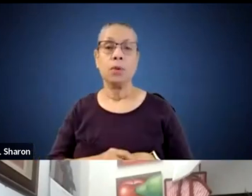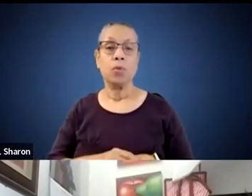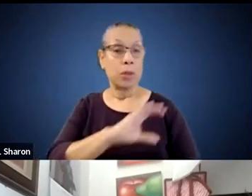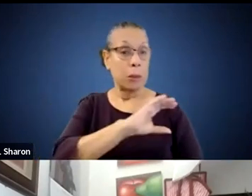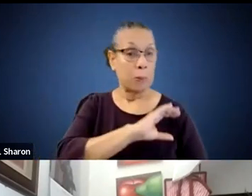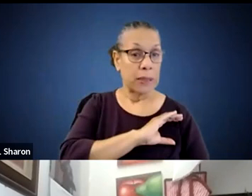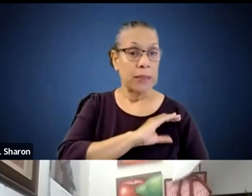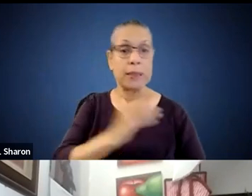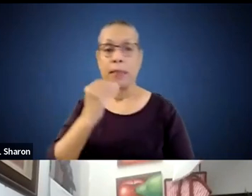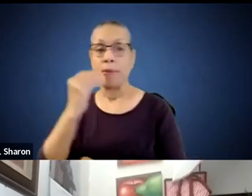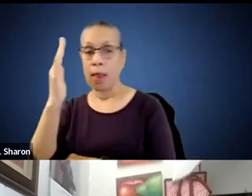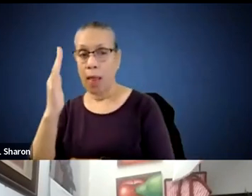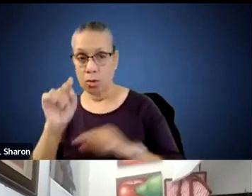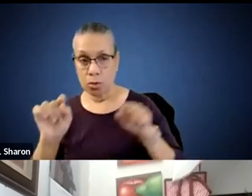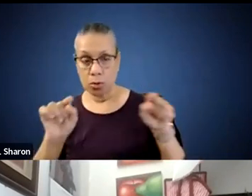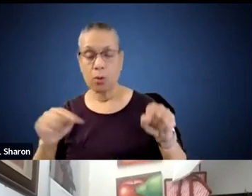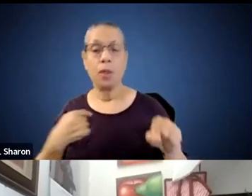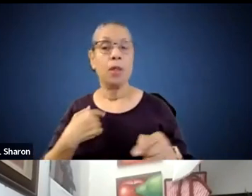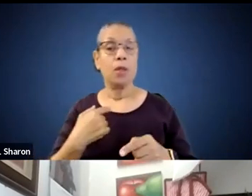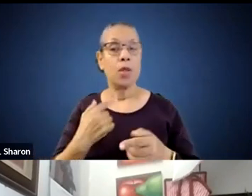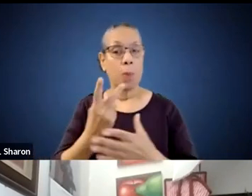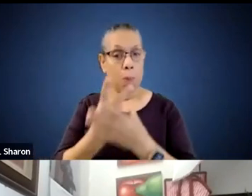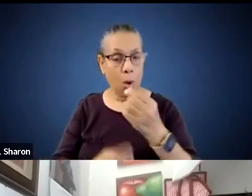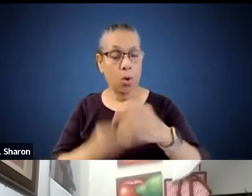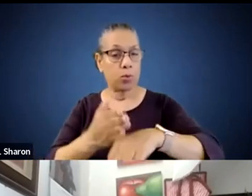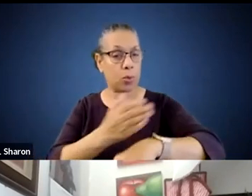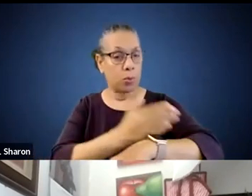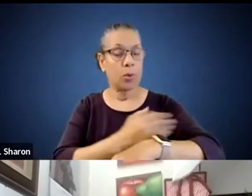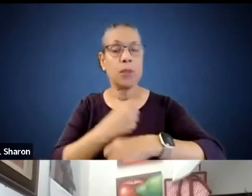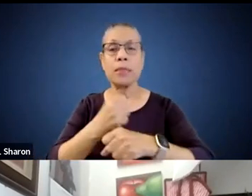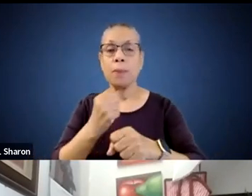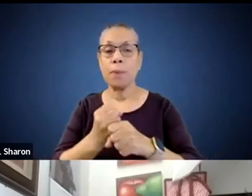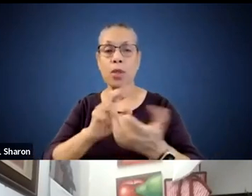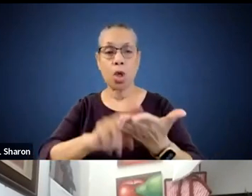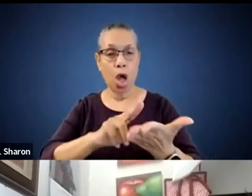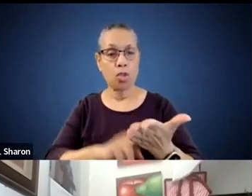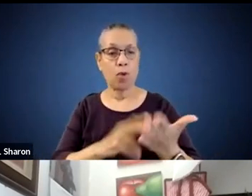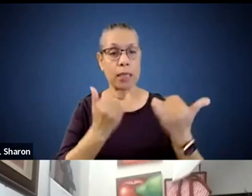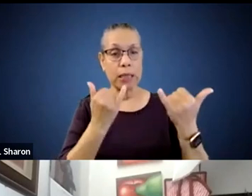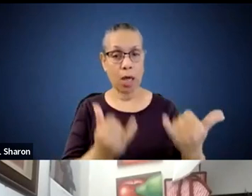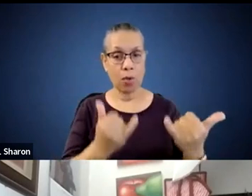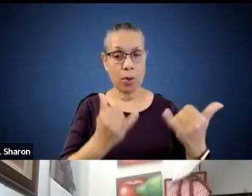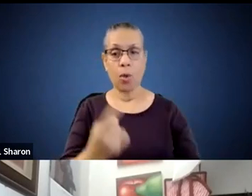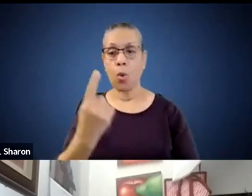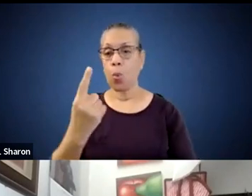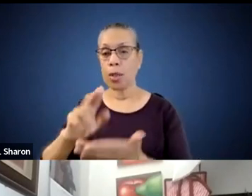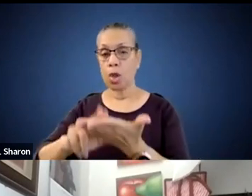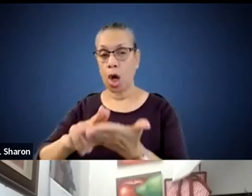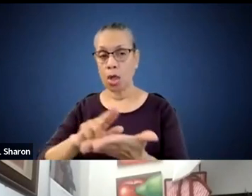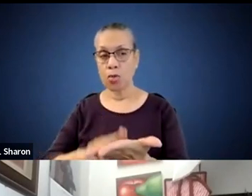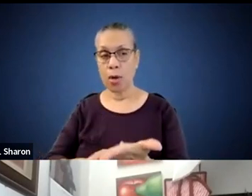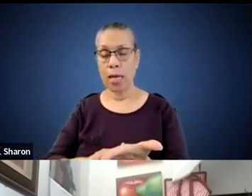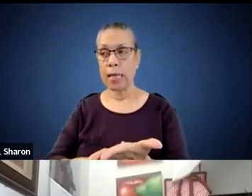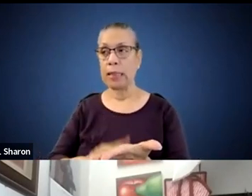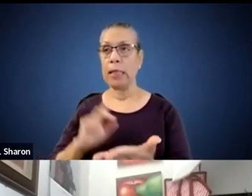you know forward progress in both making the current the contract current um one of the contracts brings us